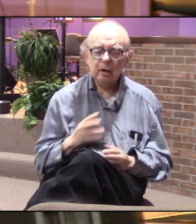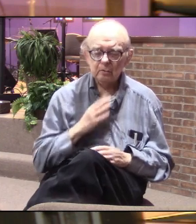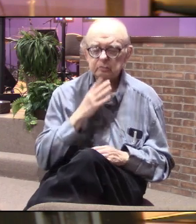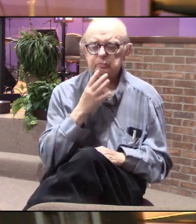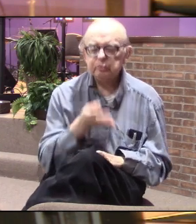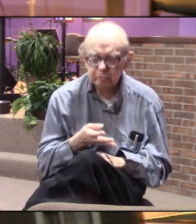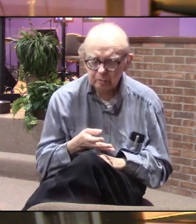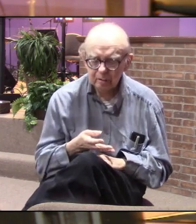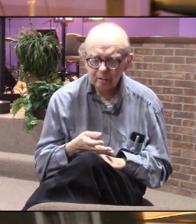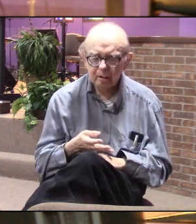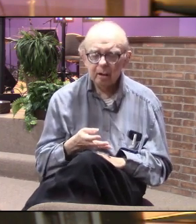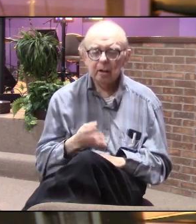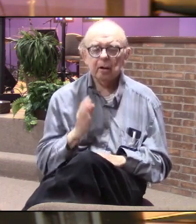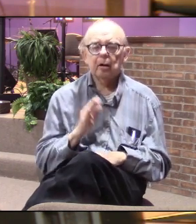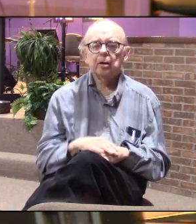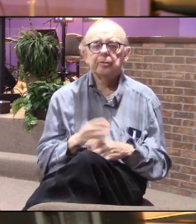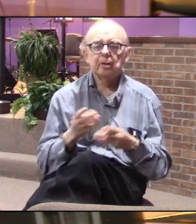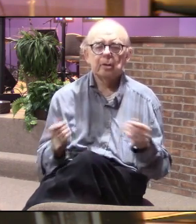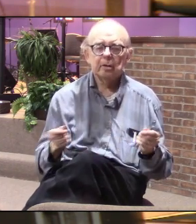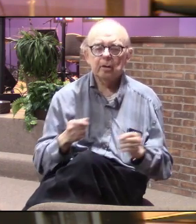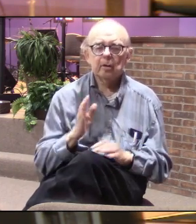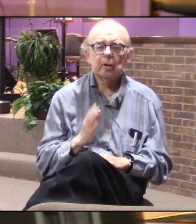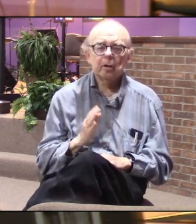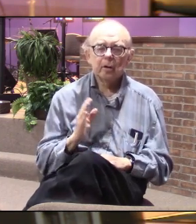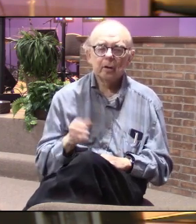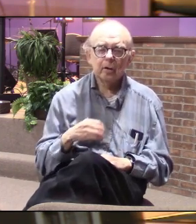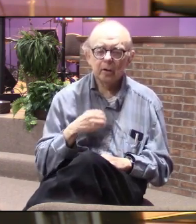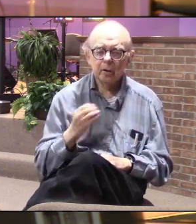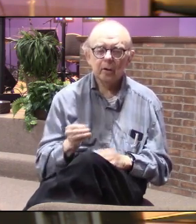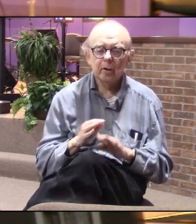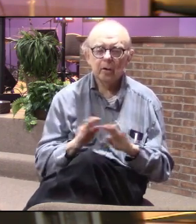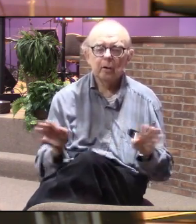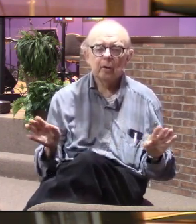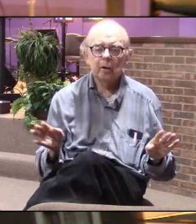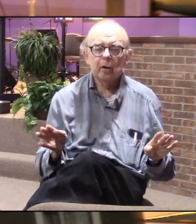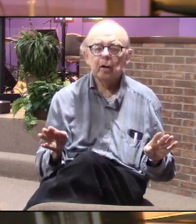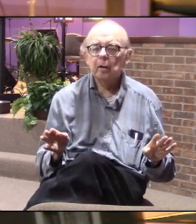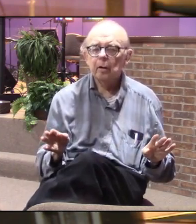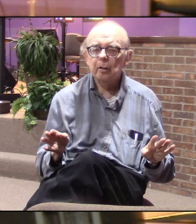vomited him out onto land, God is going to open the